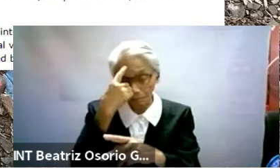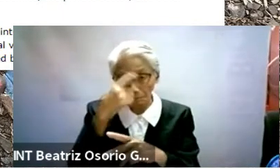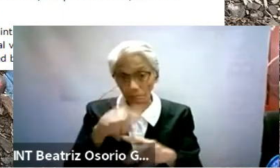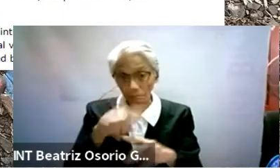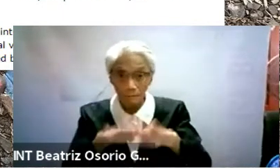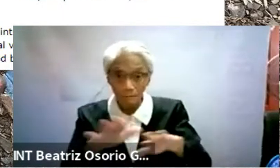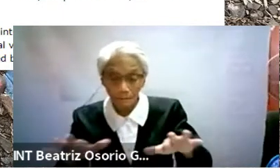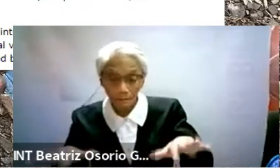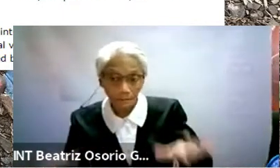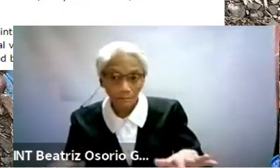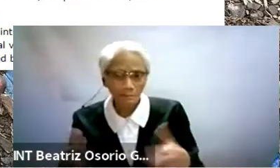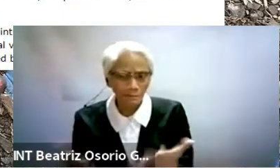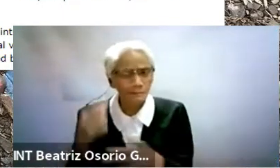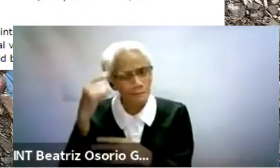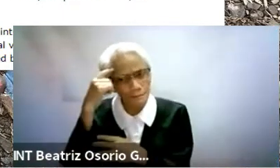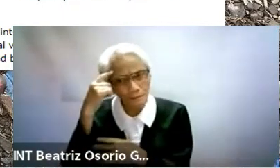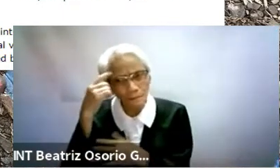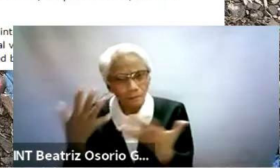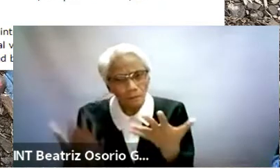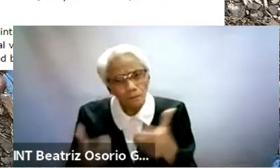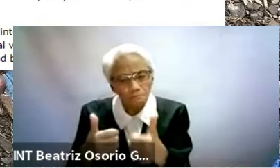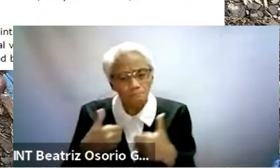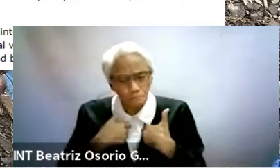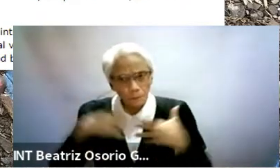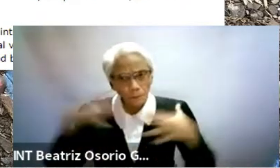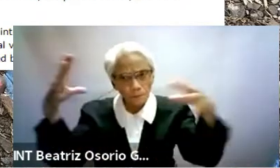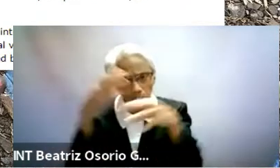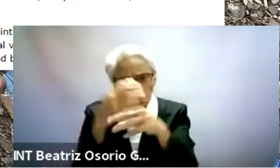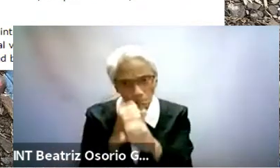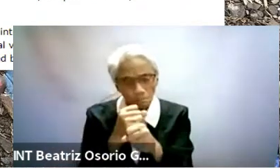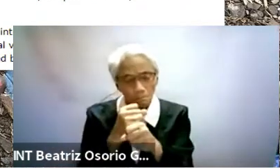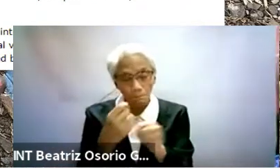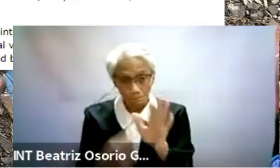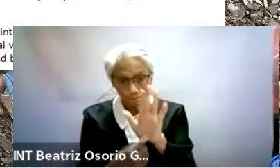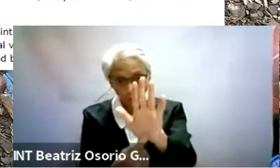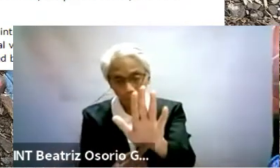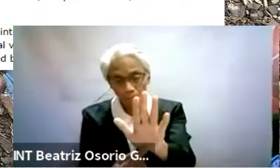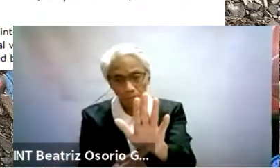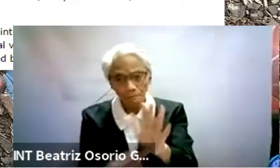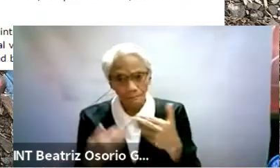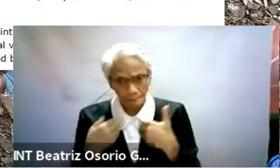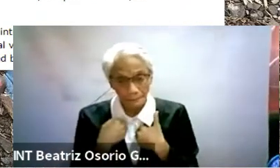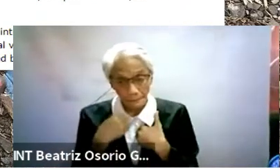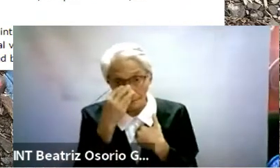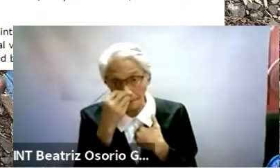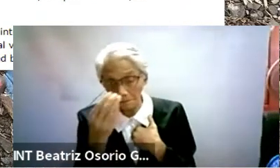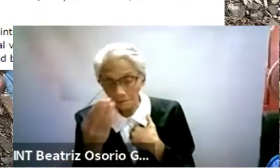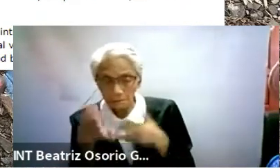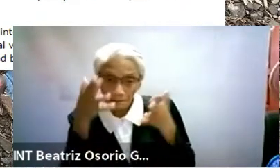the thinking, which I will just briefly indicate, I believe I have a few minutes